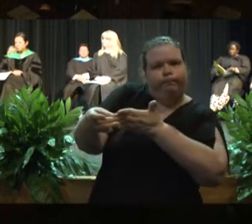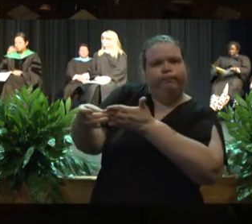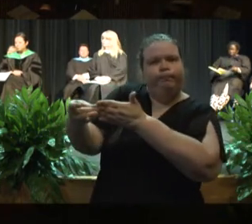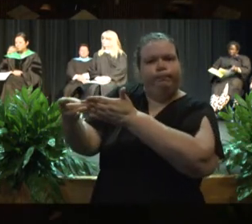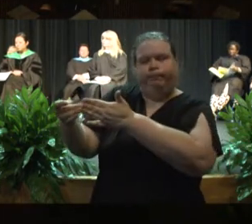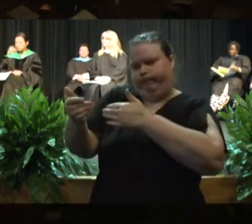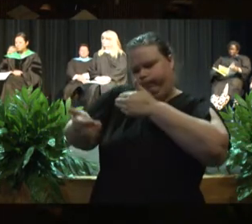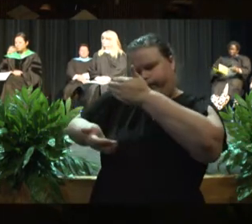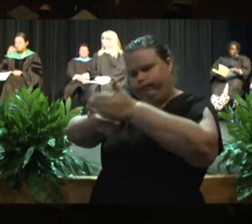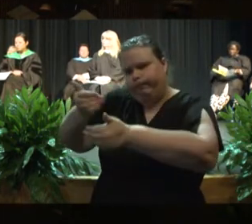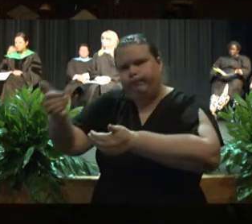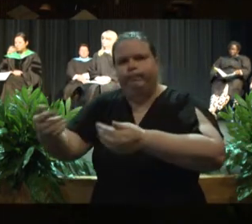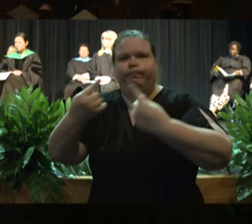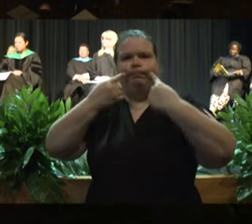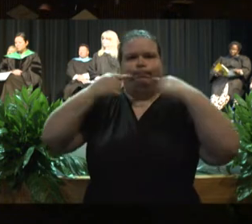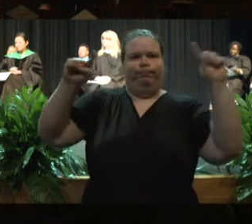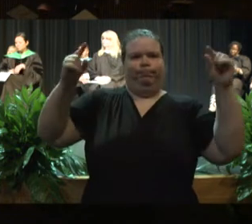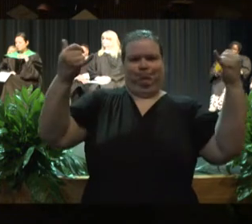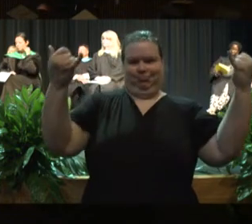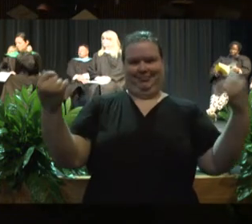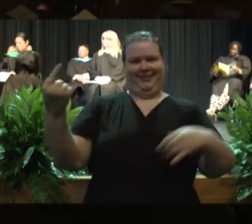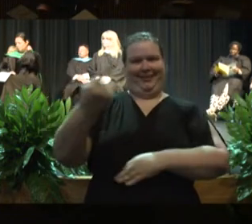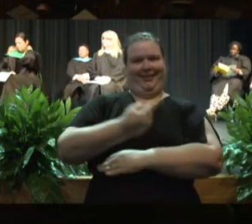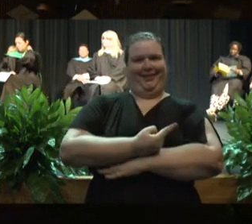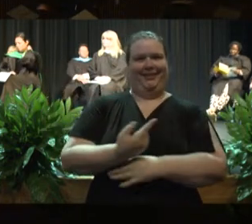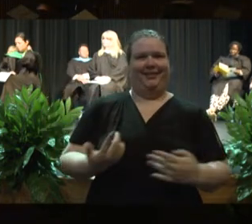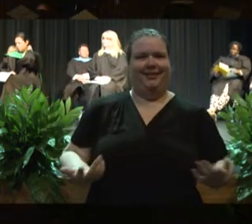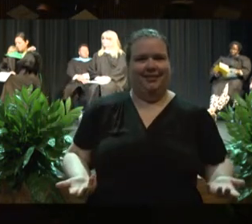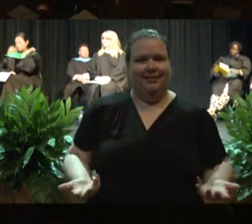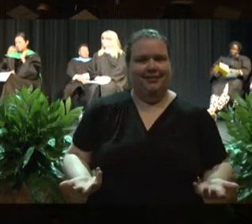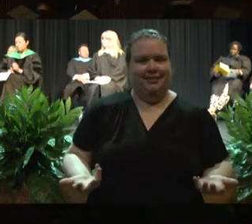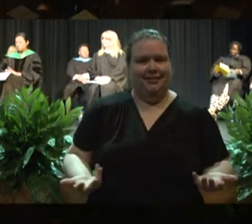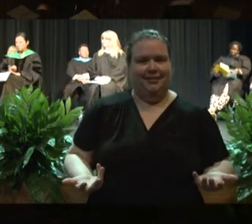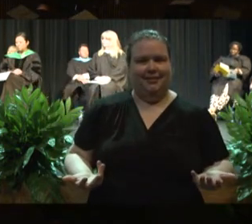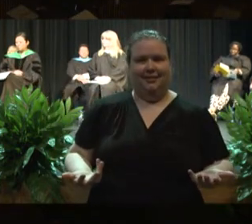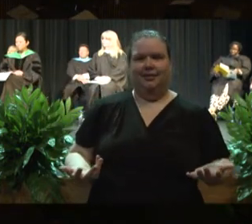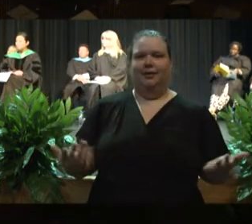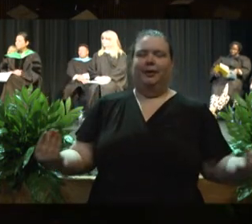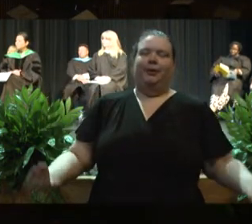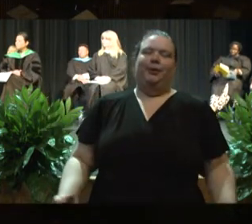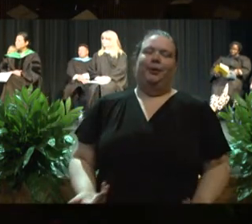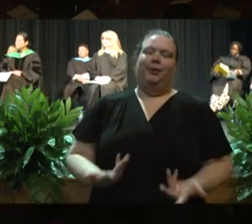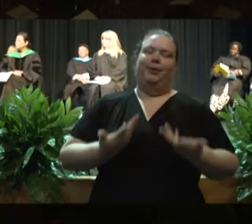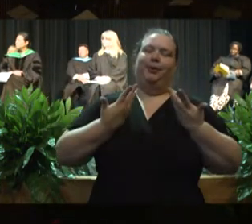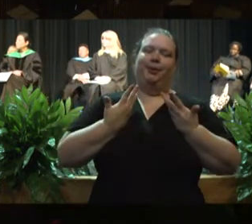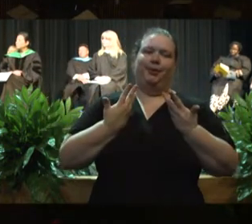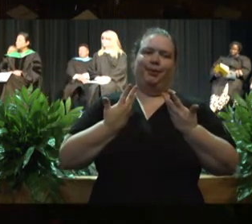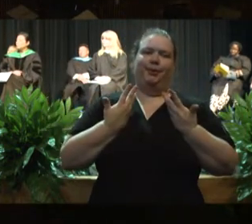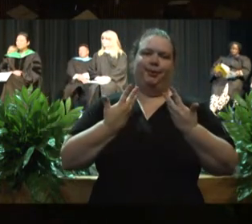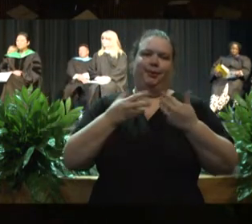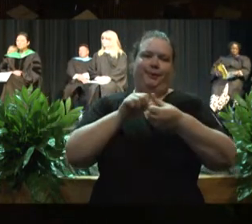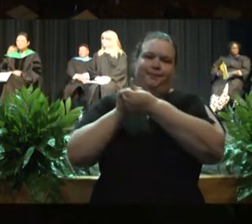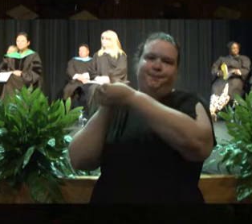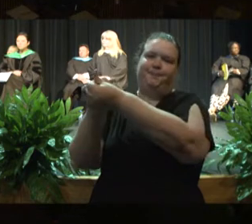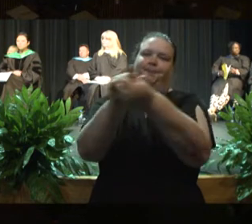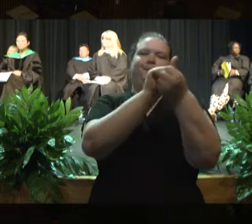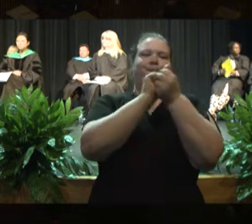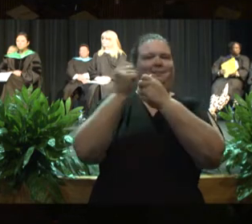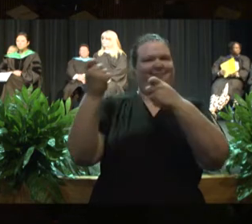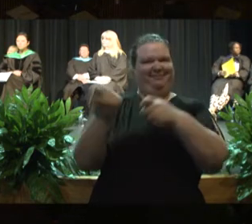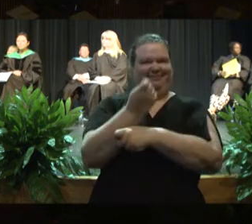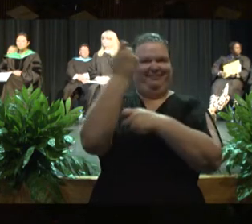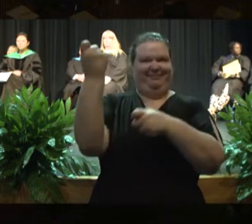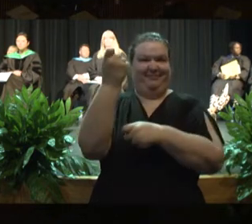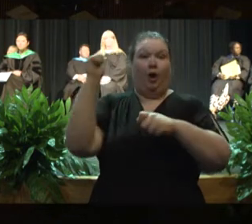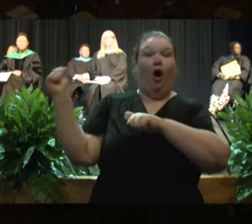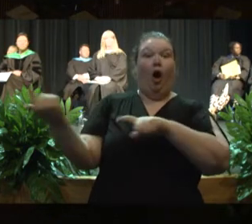process leading you to this very significant day. They are elated to celebrate this milestone with you,